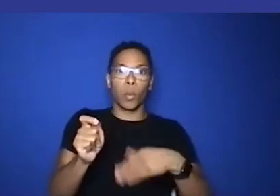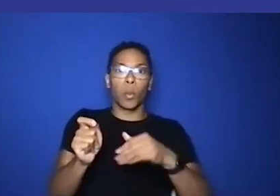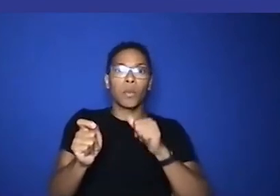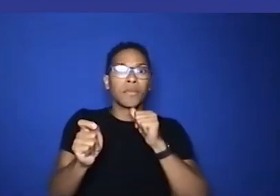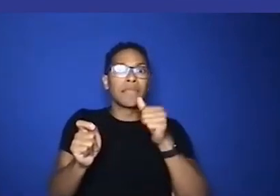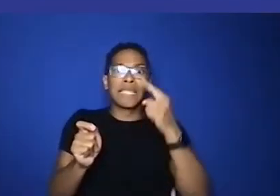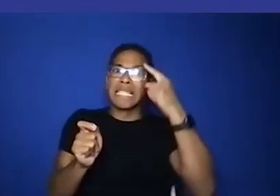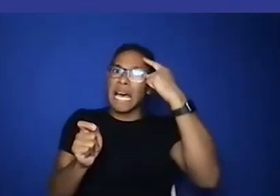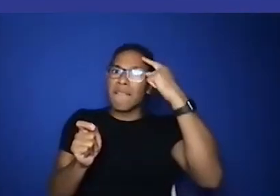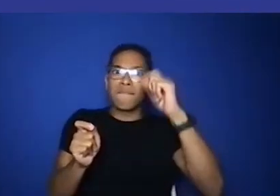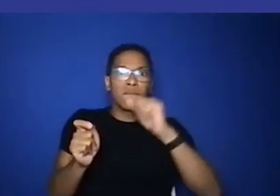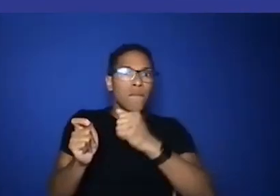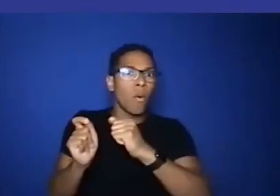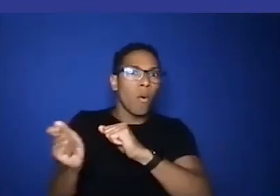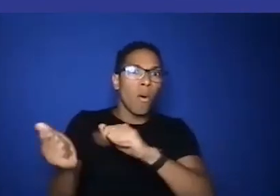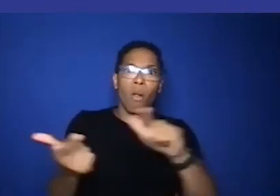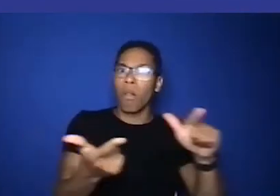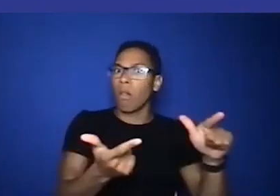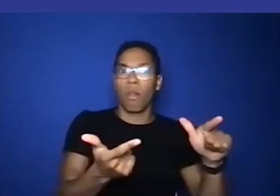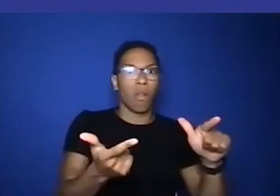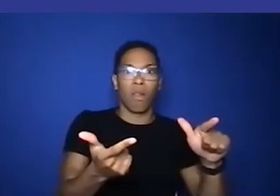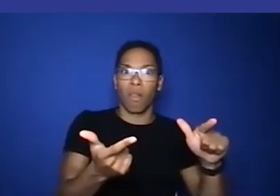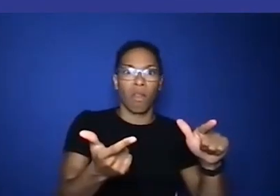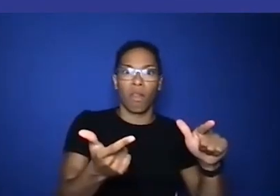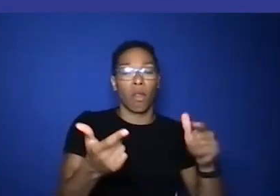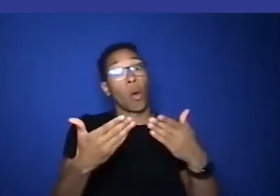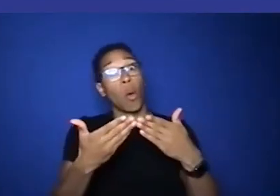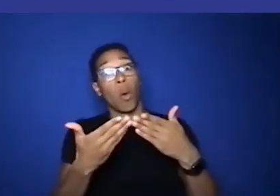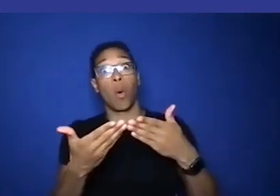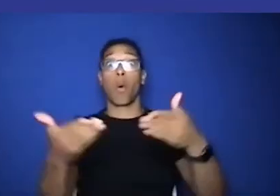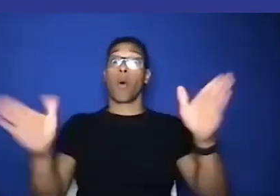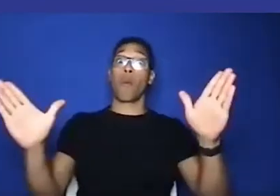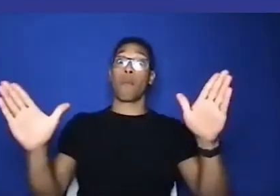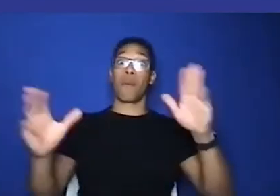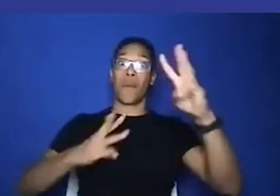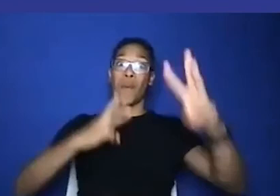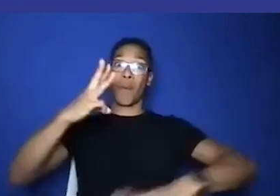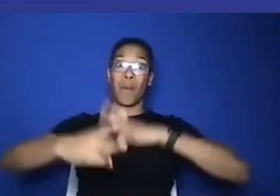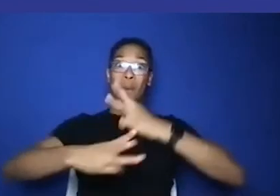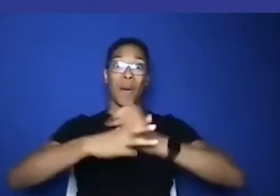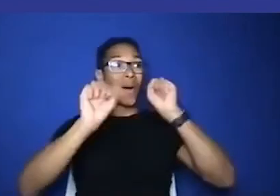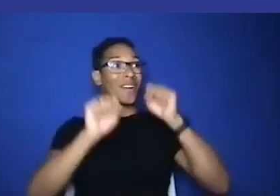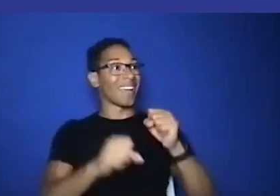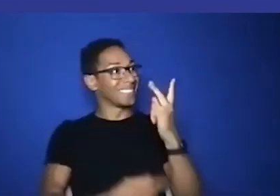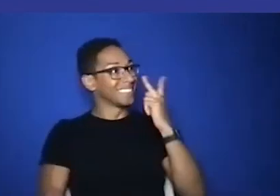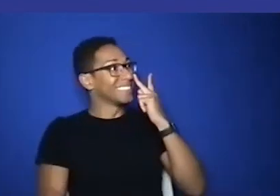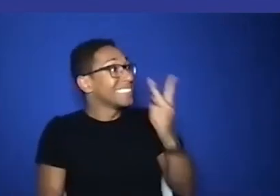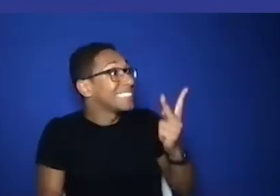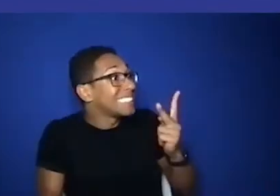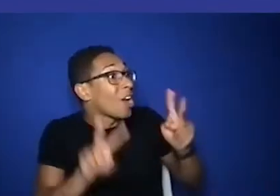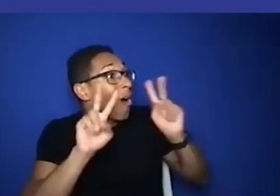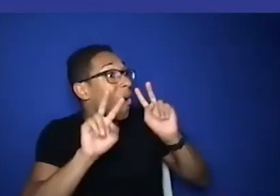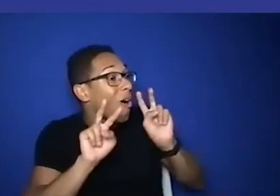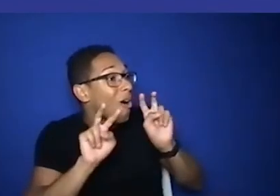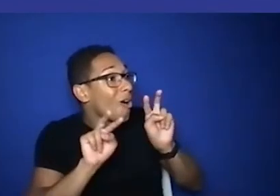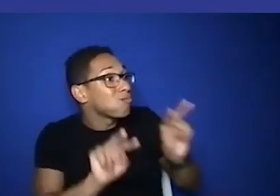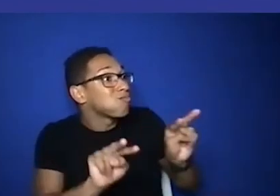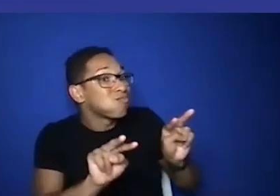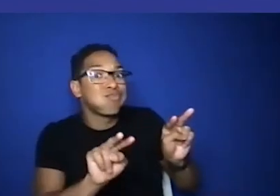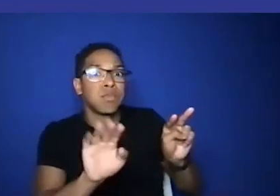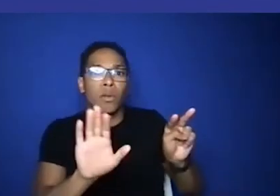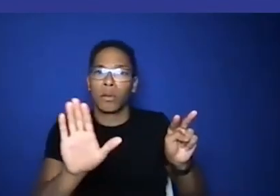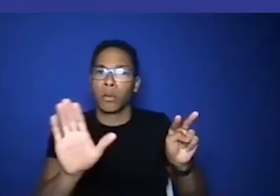this kind of idea of openness and making them available to the entire world. They're not gifts for, they're